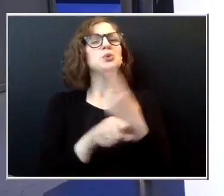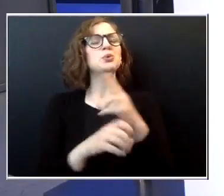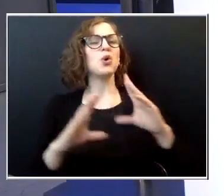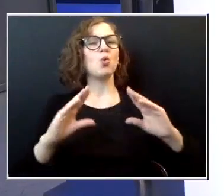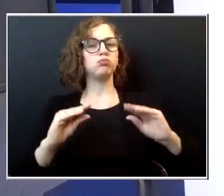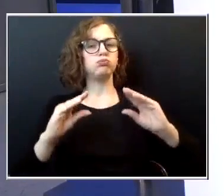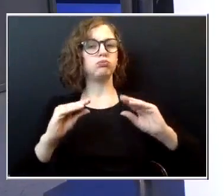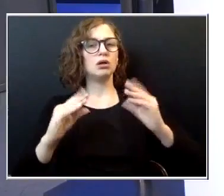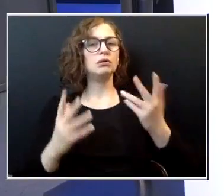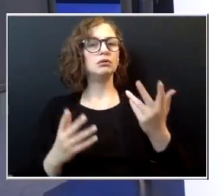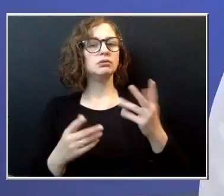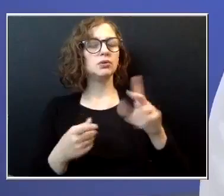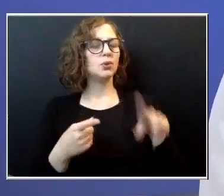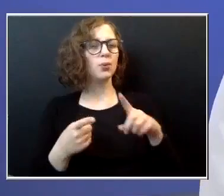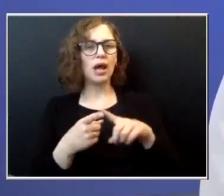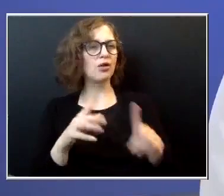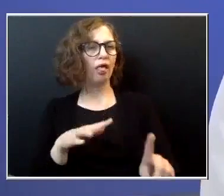play?